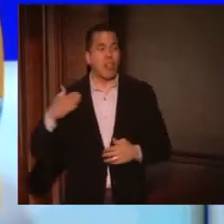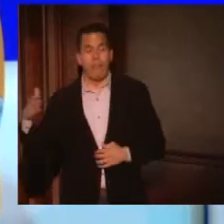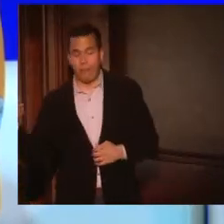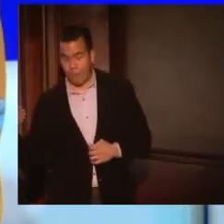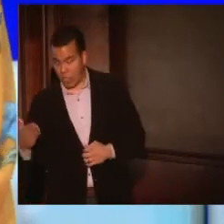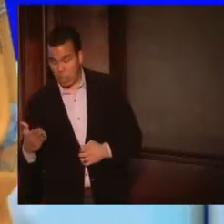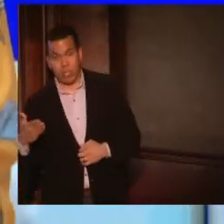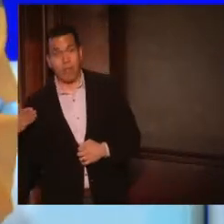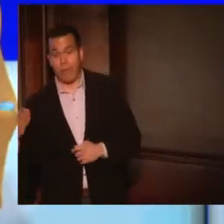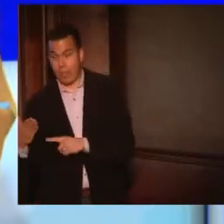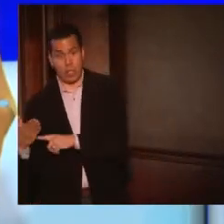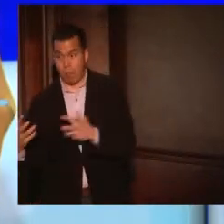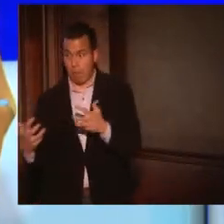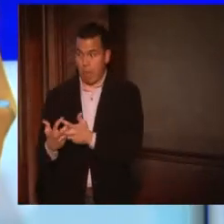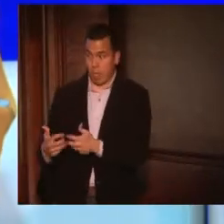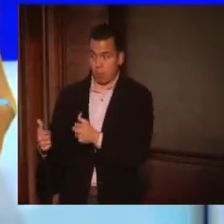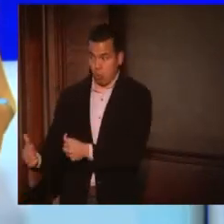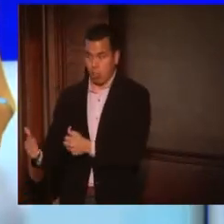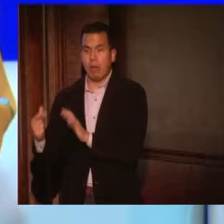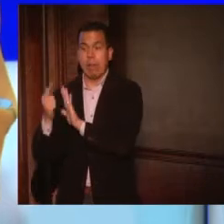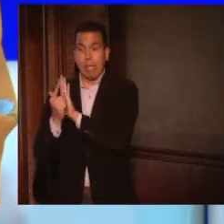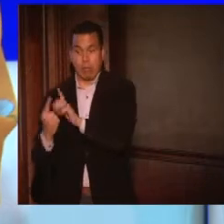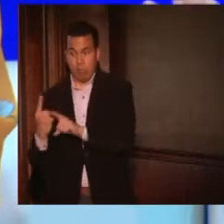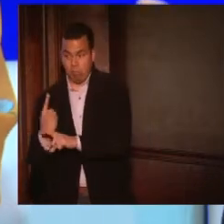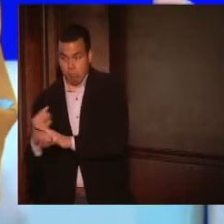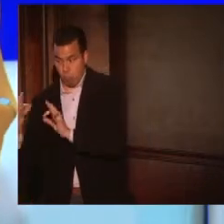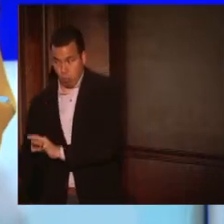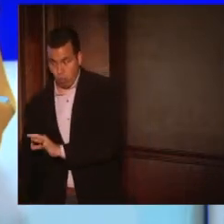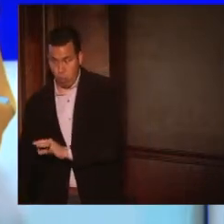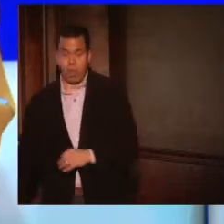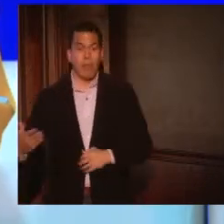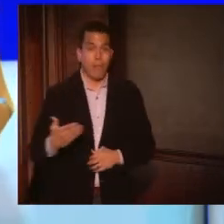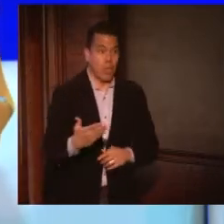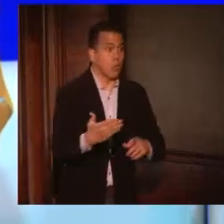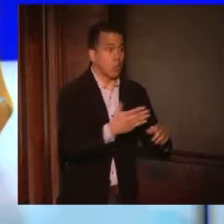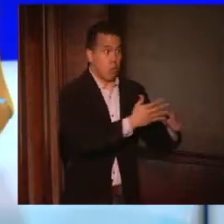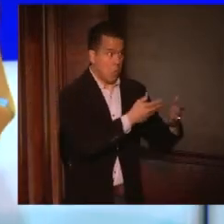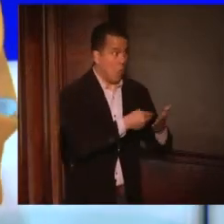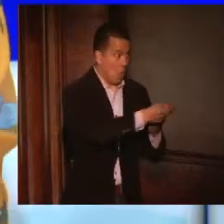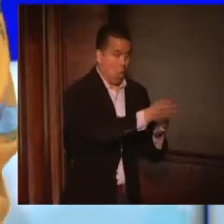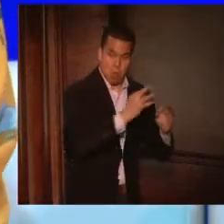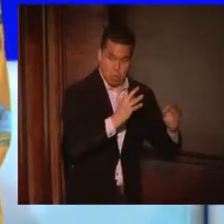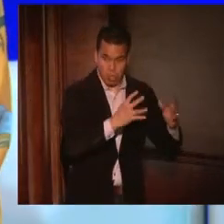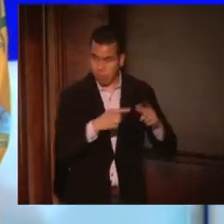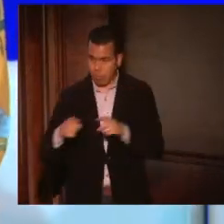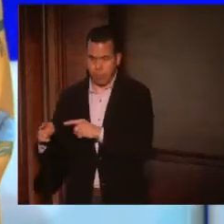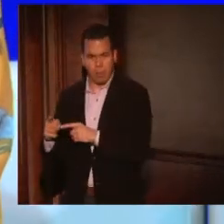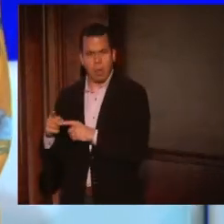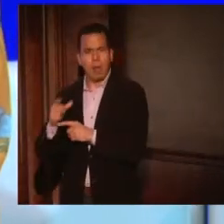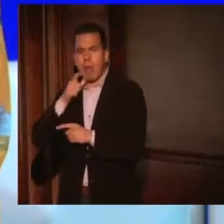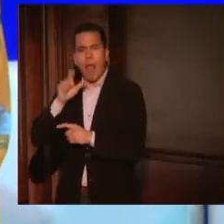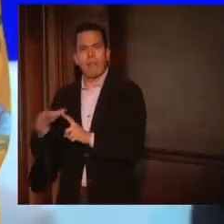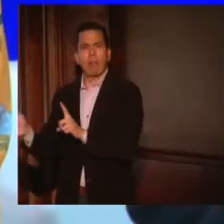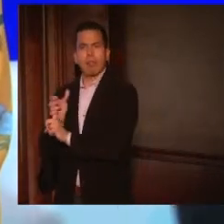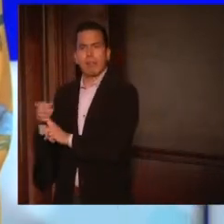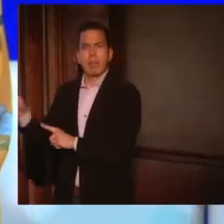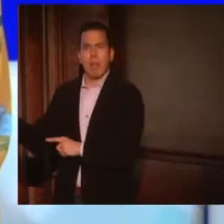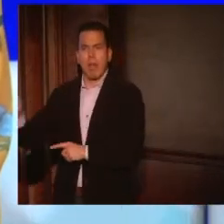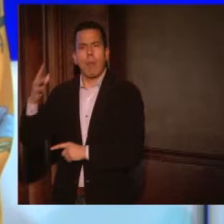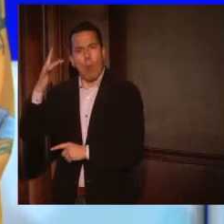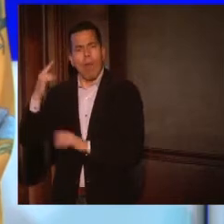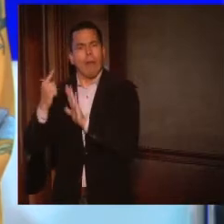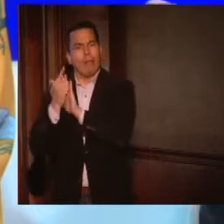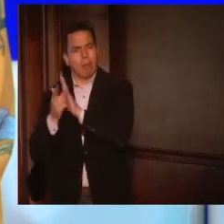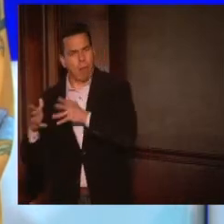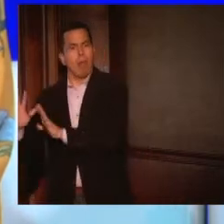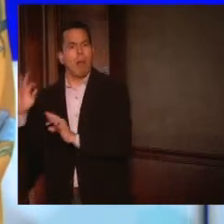the hashes don't match, then you go arrest the fishermen because they're fishing illegally. And then we actually just on Monday demoed something similar